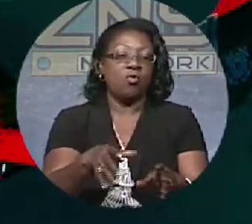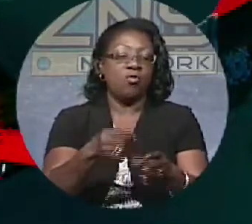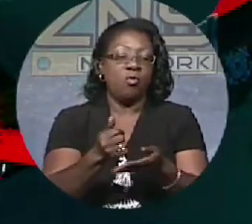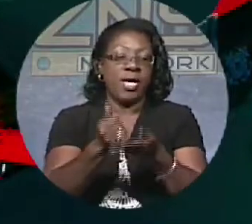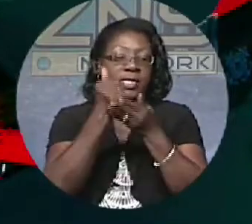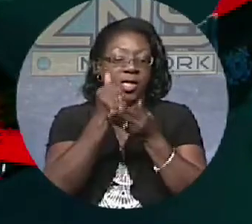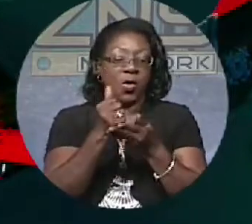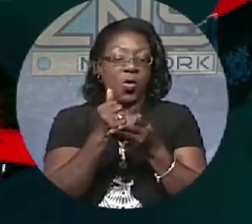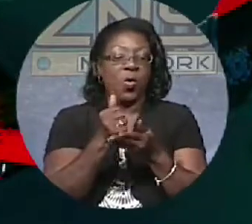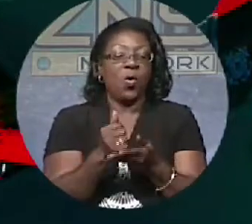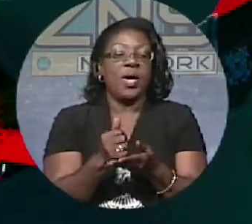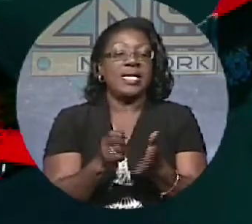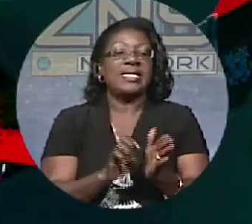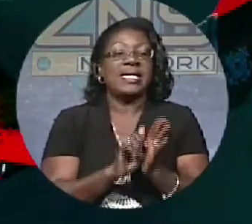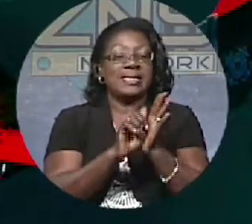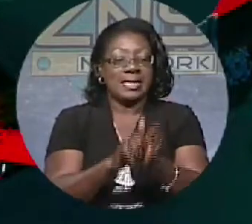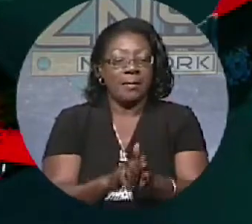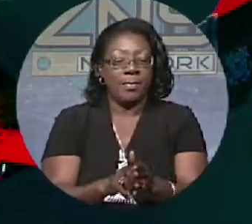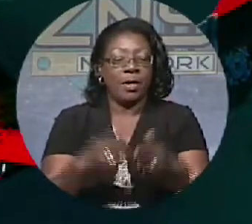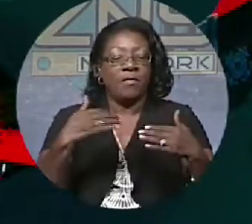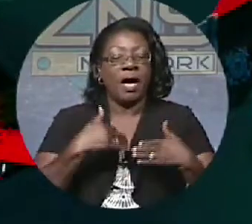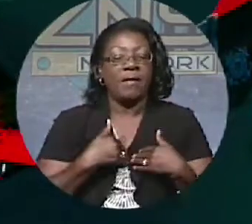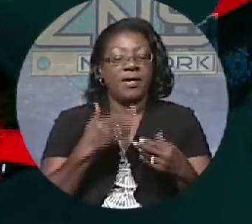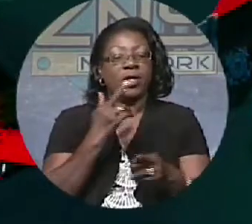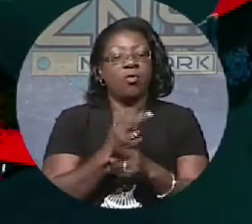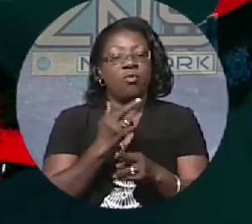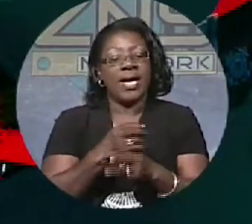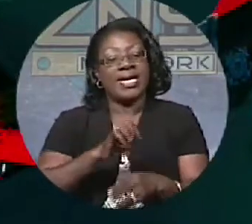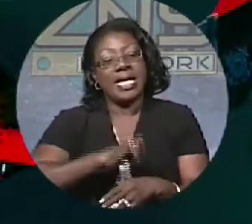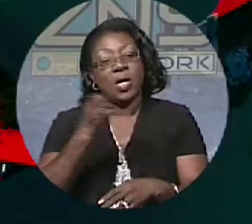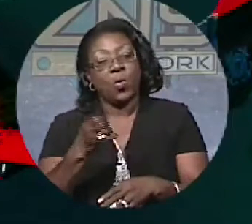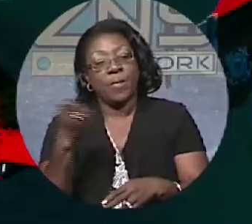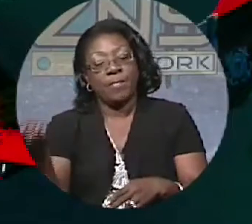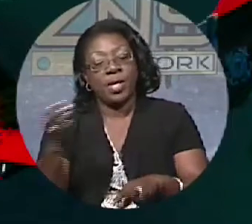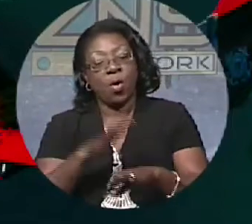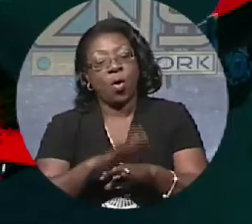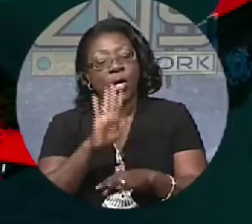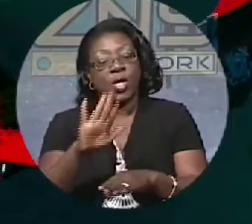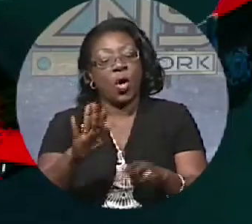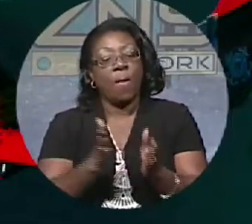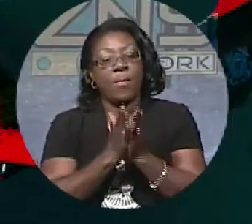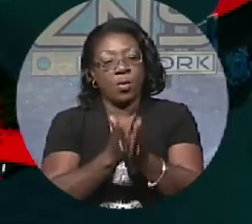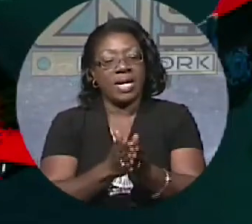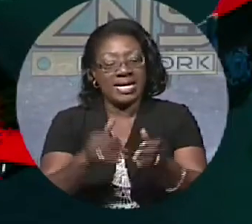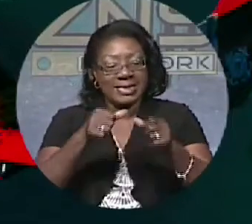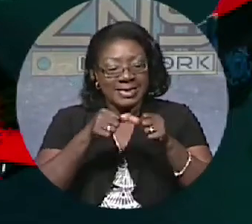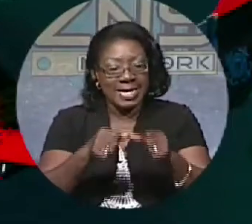the importance of having the proper safety equipment on board your vessel and staying with your vessel if it capsizes.